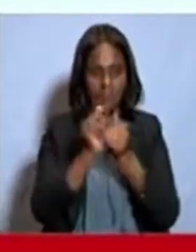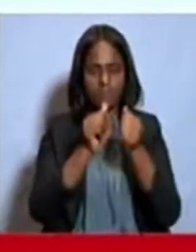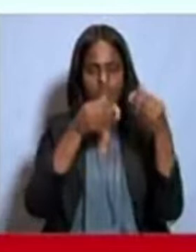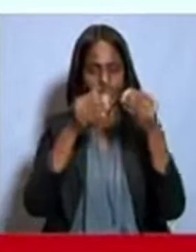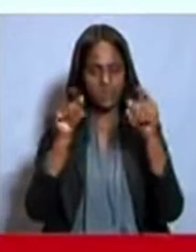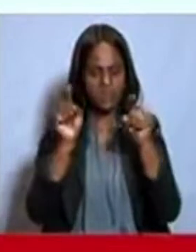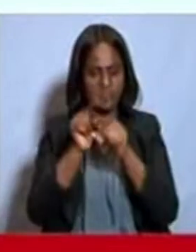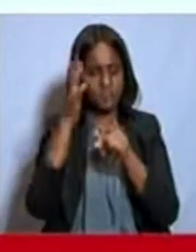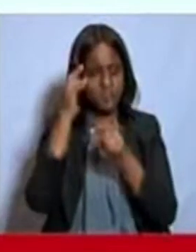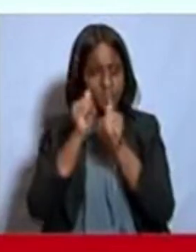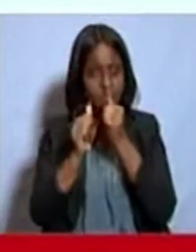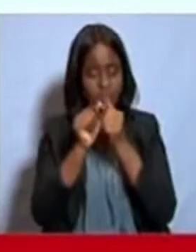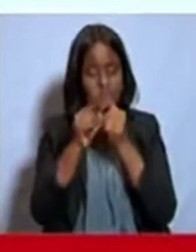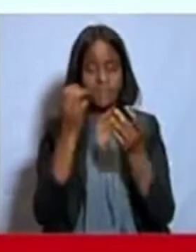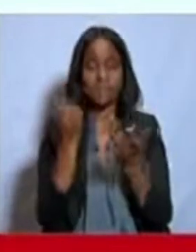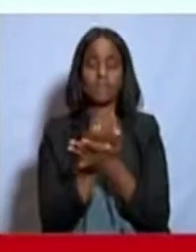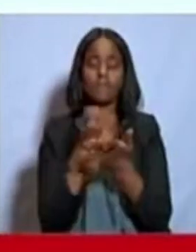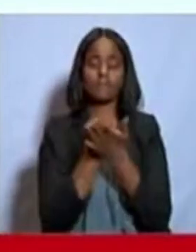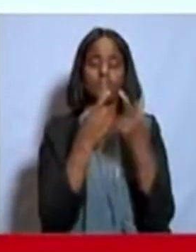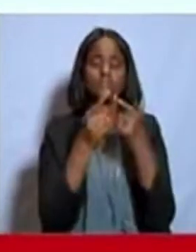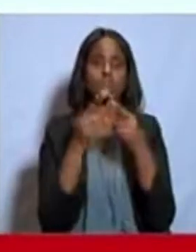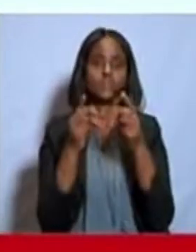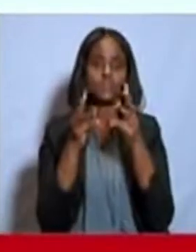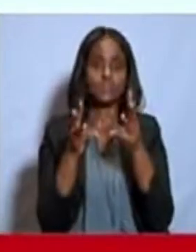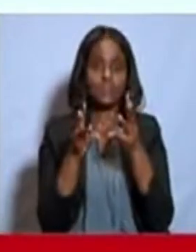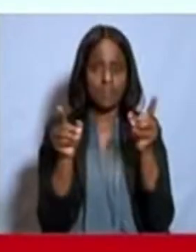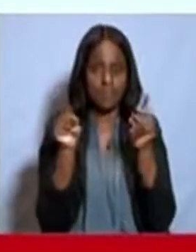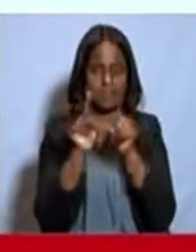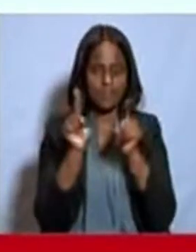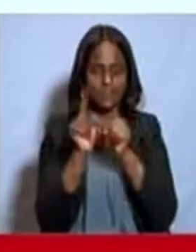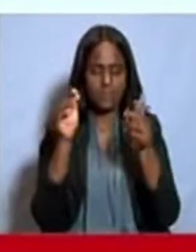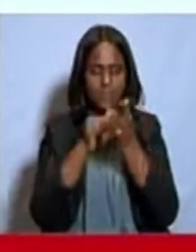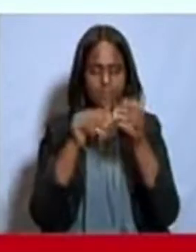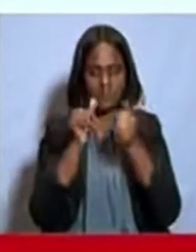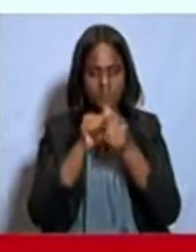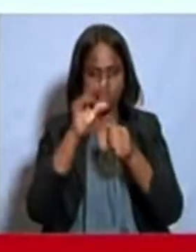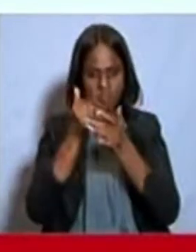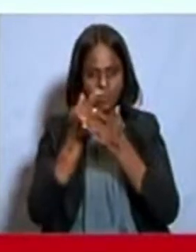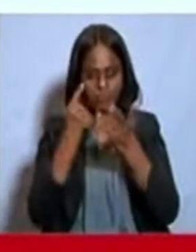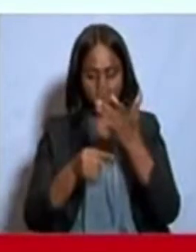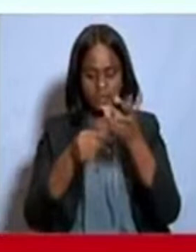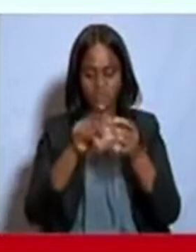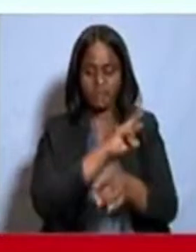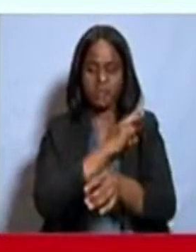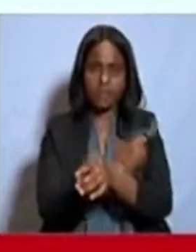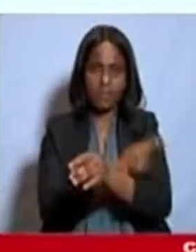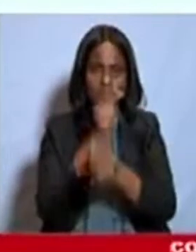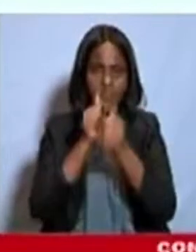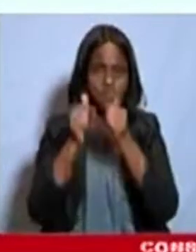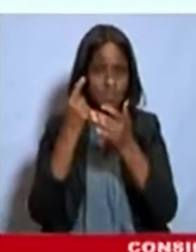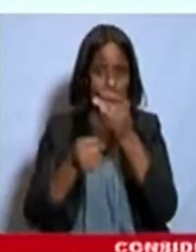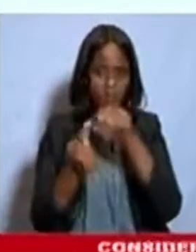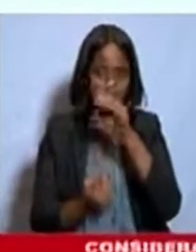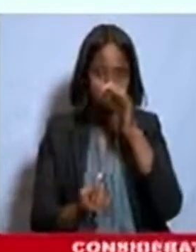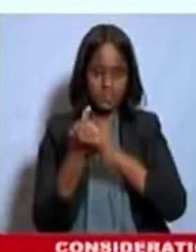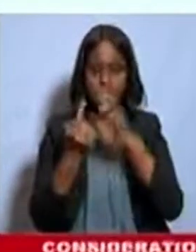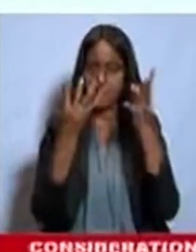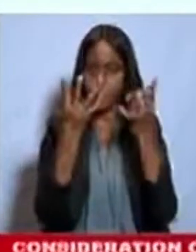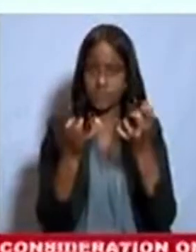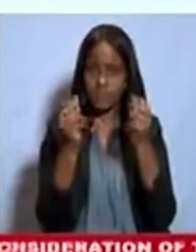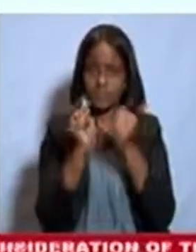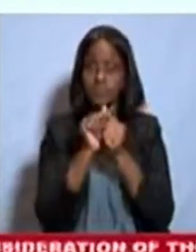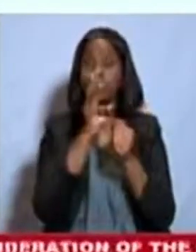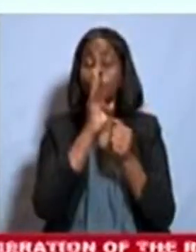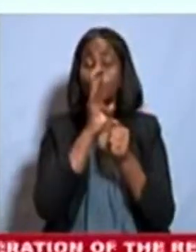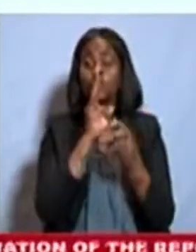to economic liberalization, as well as the erosion of resource base due to recurrent droughts and